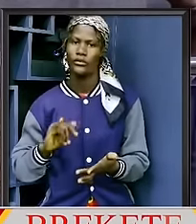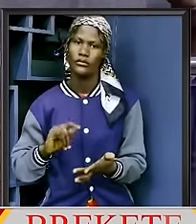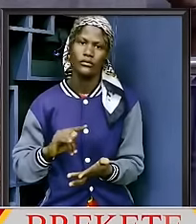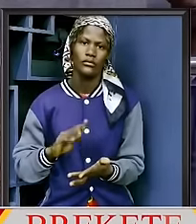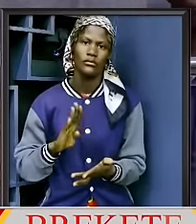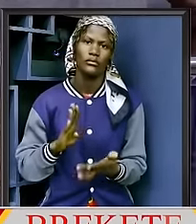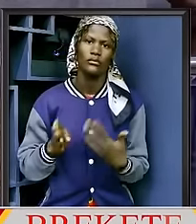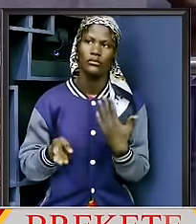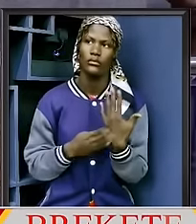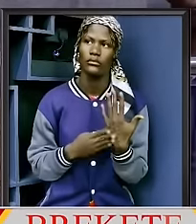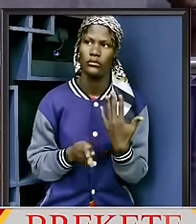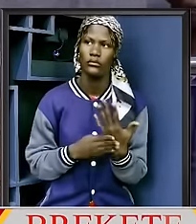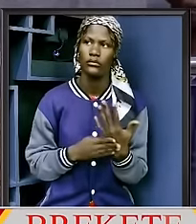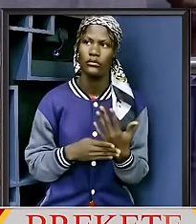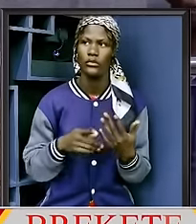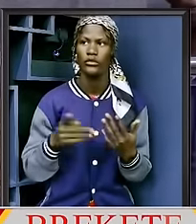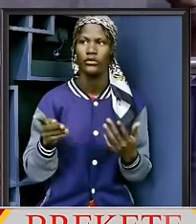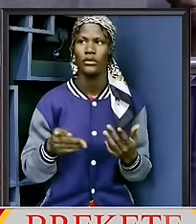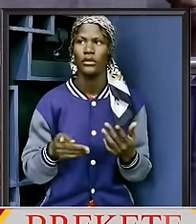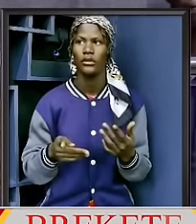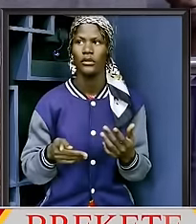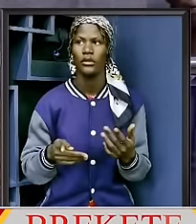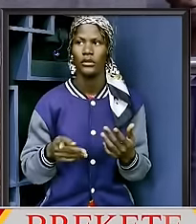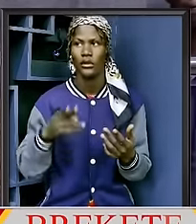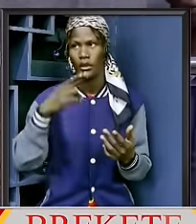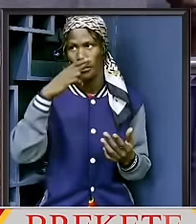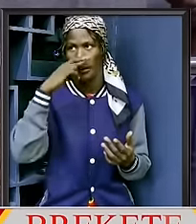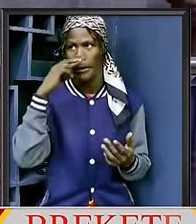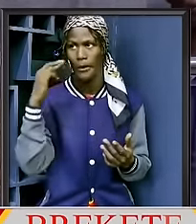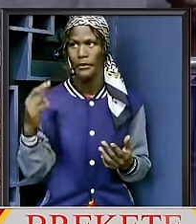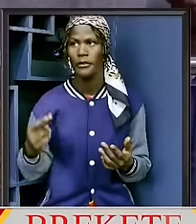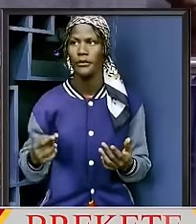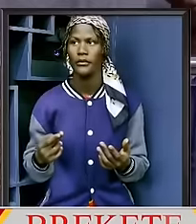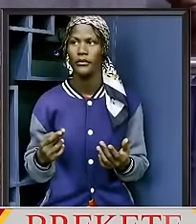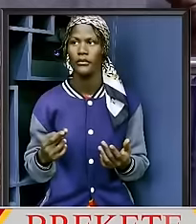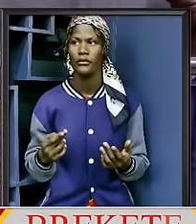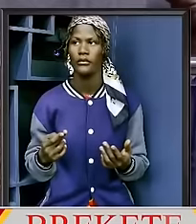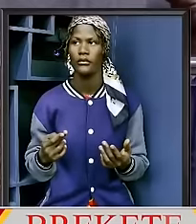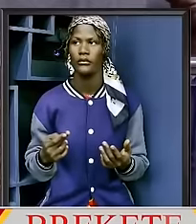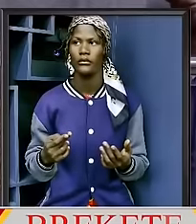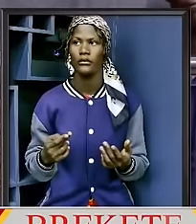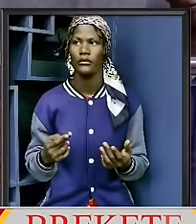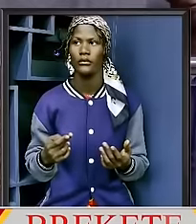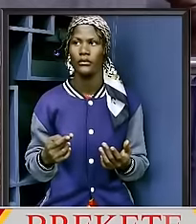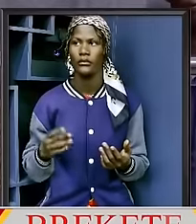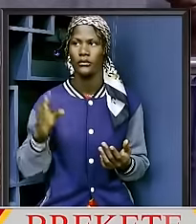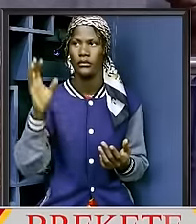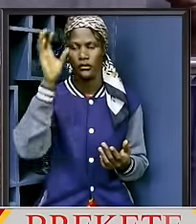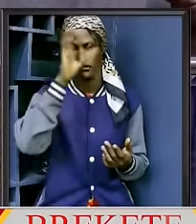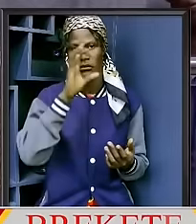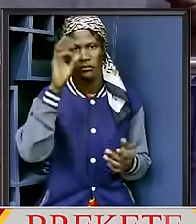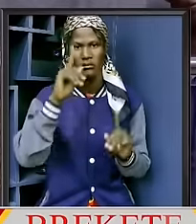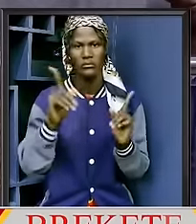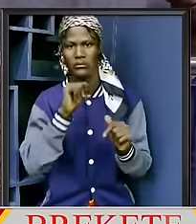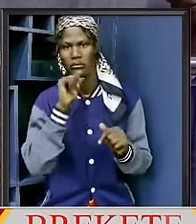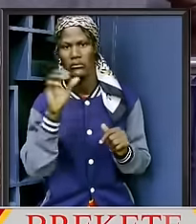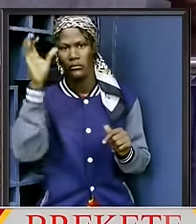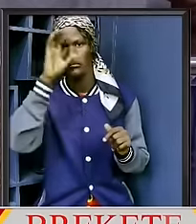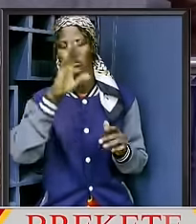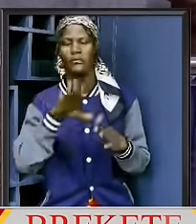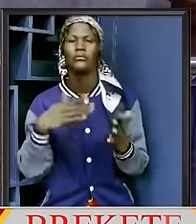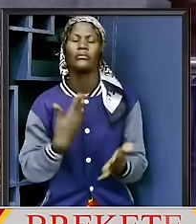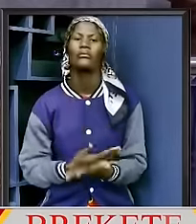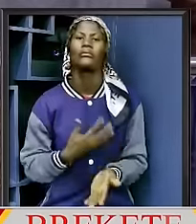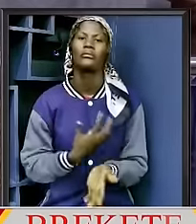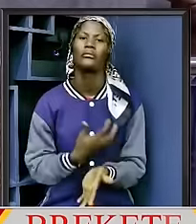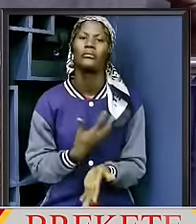BVN. This one, they are thief. That is GT. That is why if you check all those banks, nothing is inside. So they check. They did not find anything. I say it's